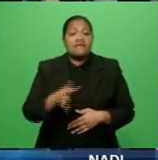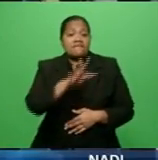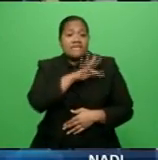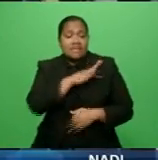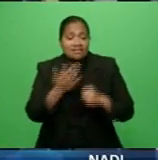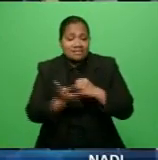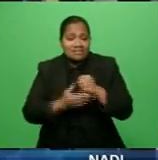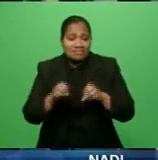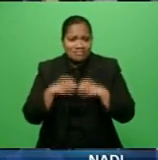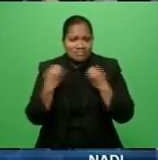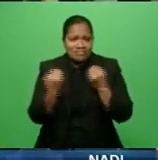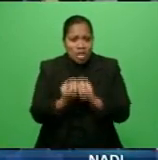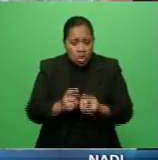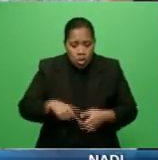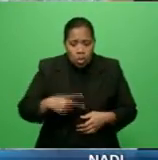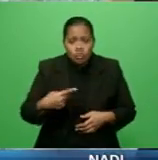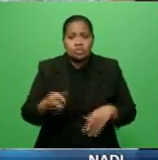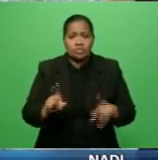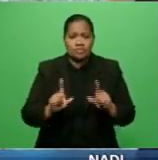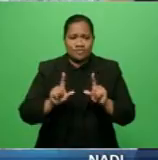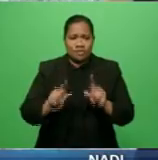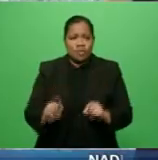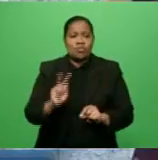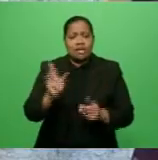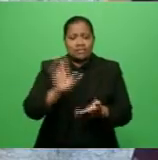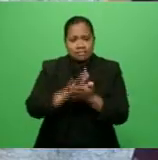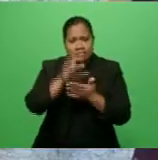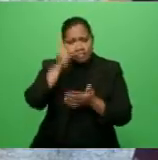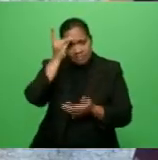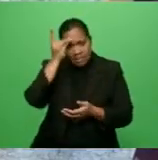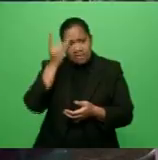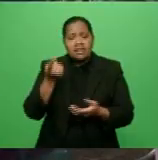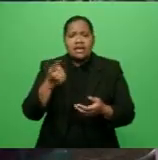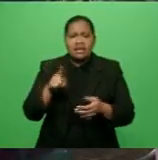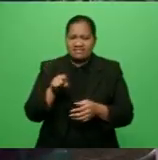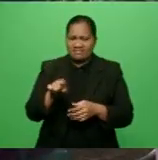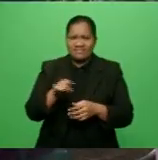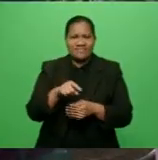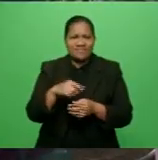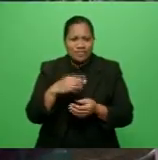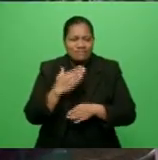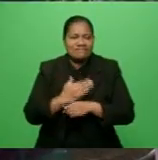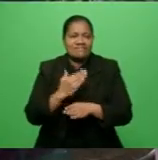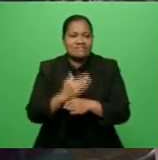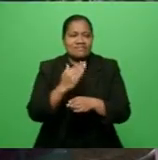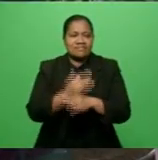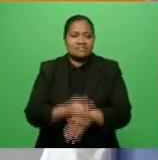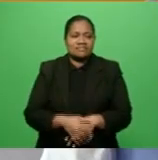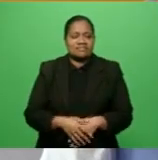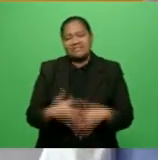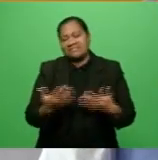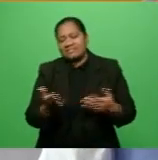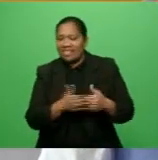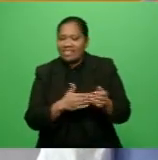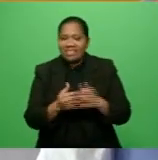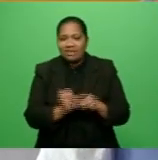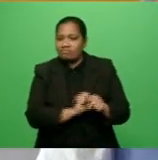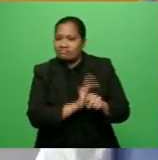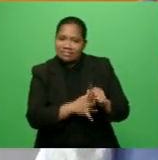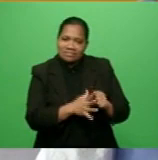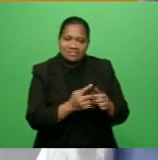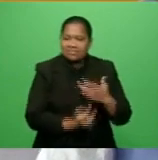organization will continue to carry out its educational and social obligations despite the pandemic. Your work